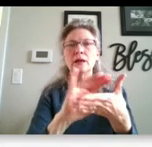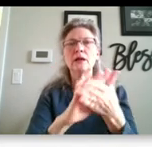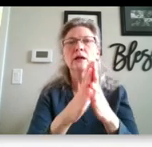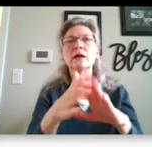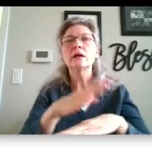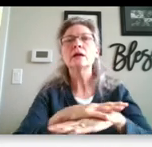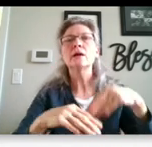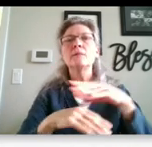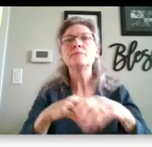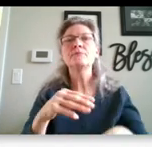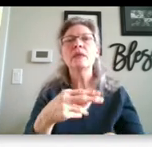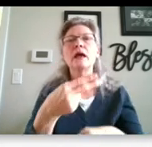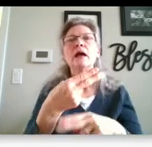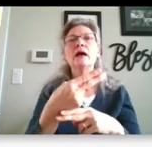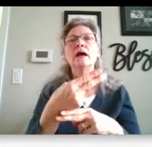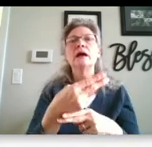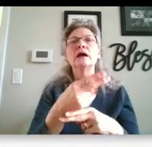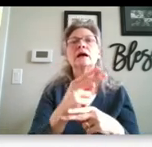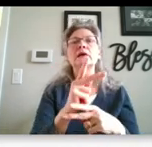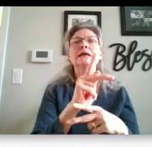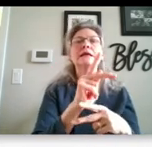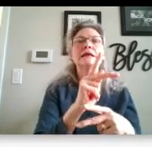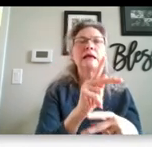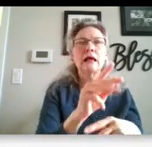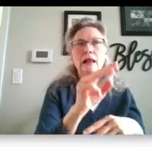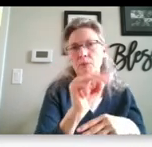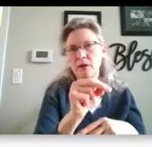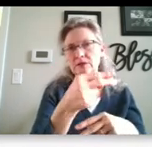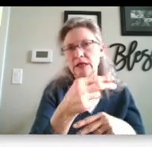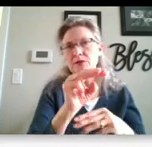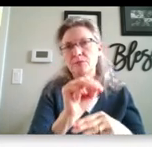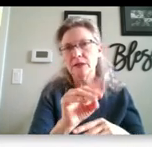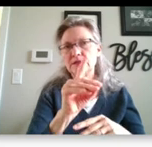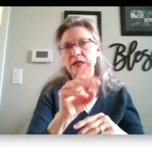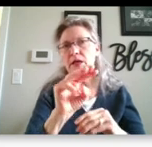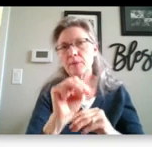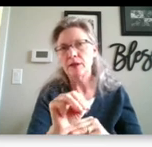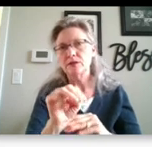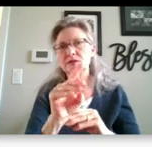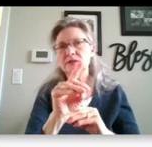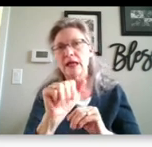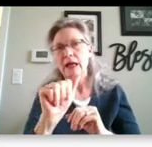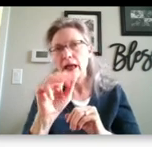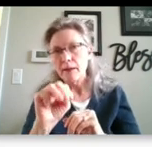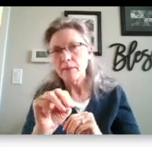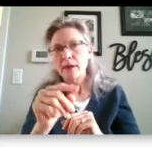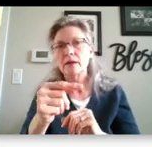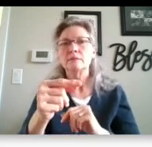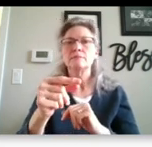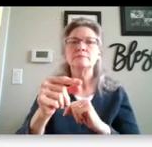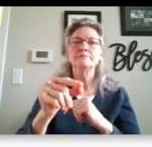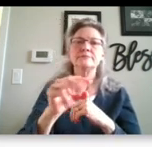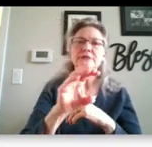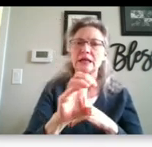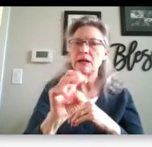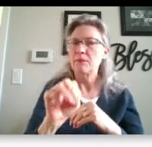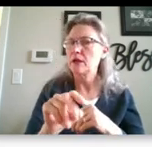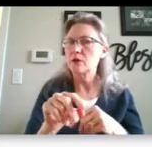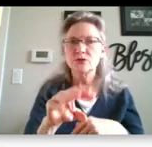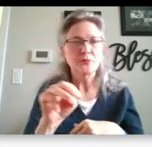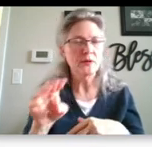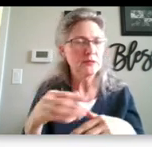hecto, decameters, decimeters, centimeters, millimeters, how those all relate to each other. Awesome job. Thanks